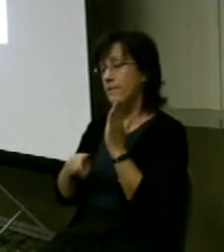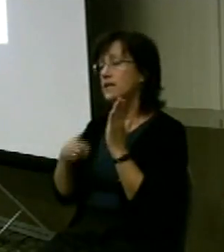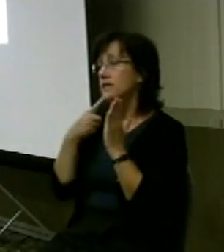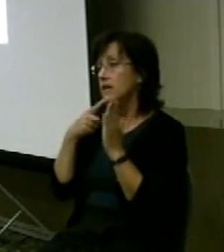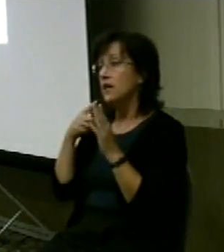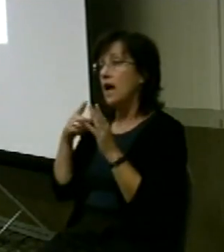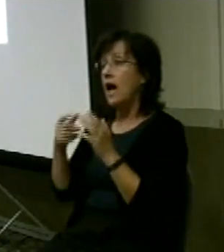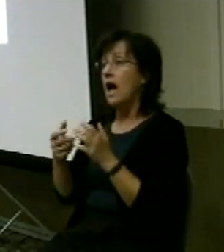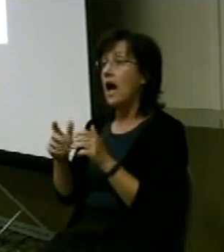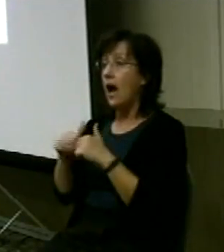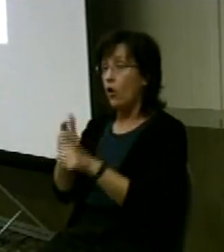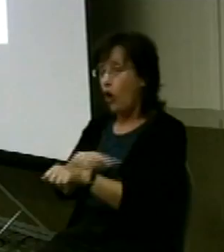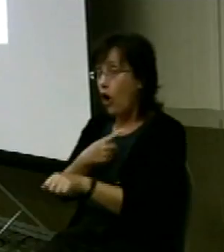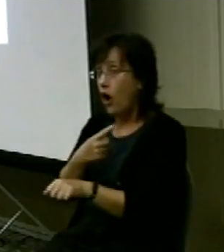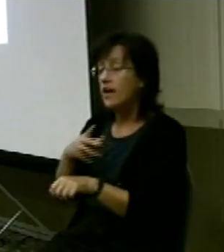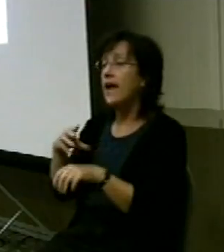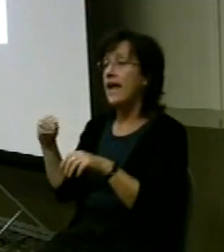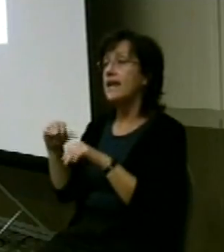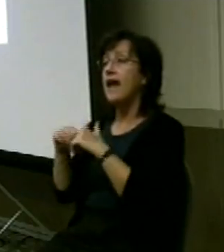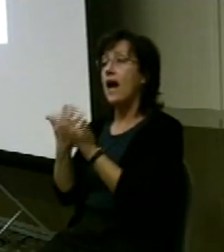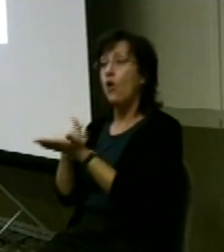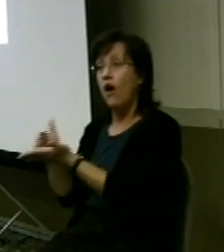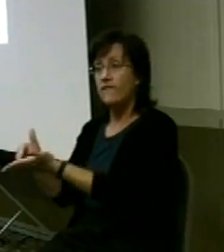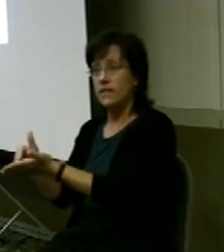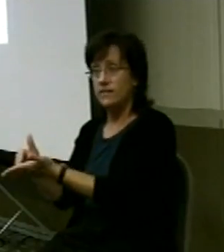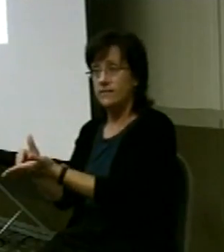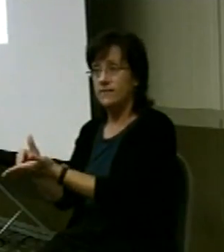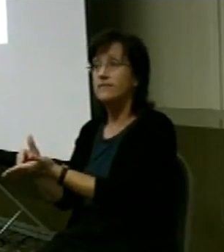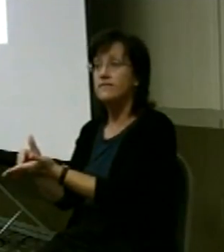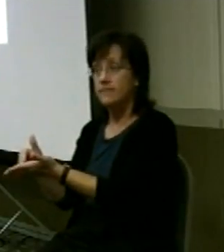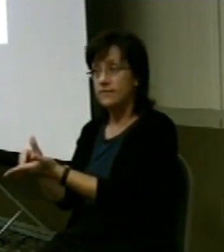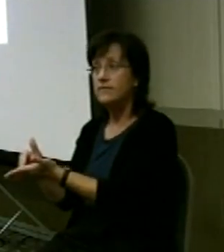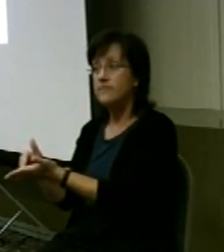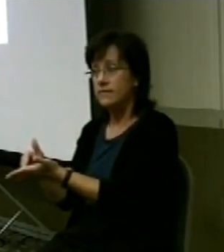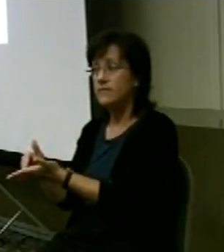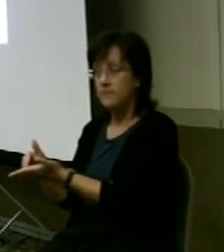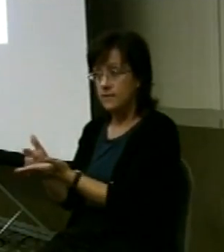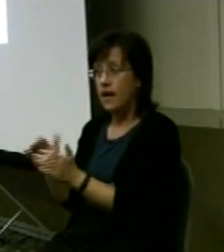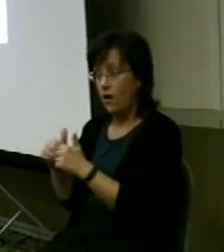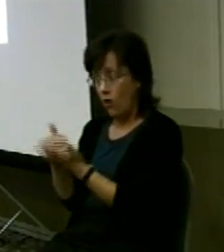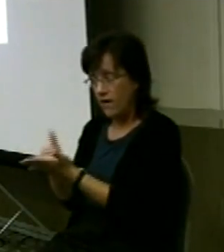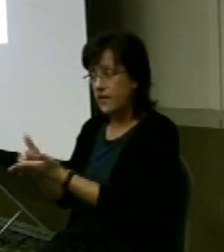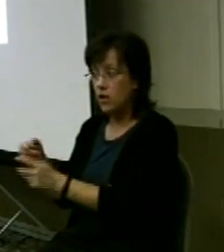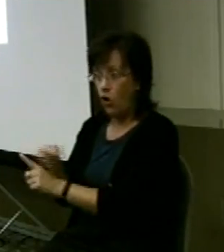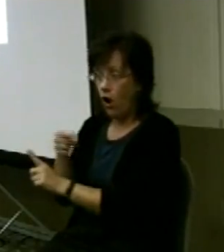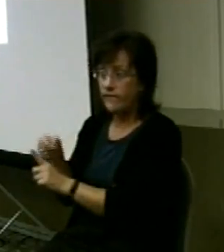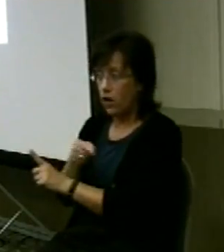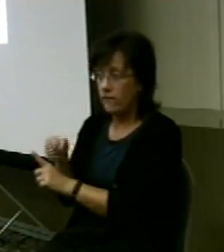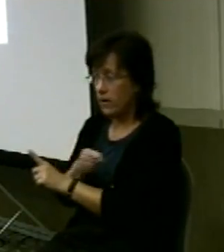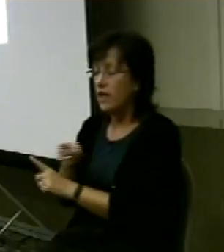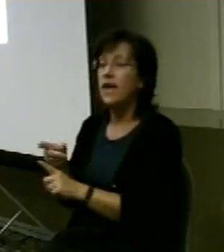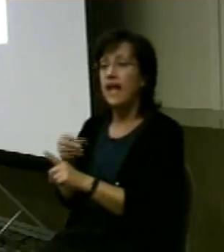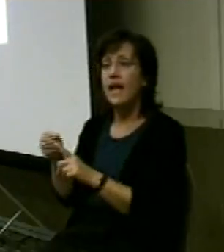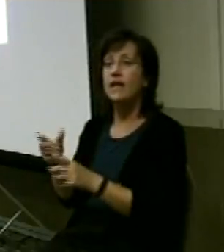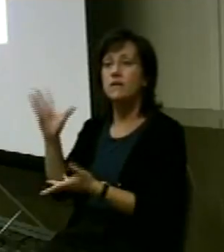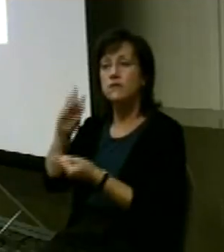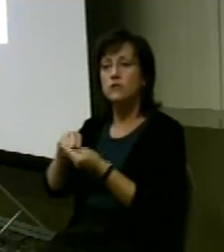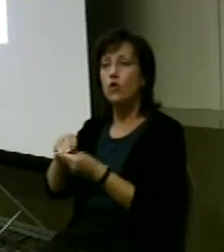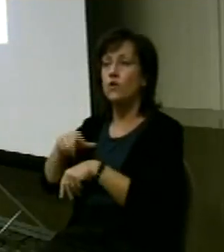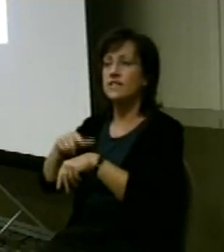duration and frequency. So it's not just how often so-and-so is off-task, but then it's the amount of time that they were